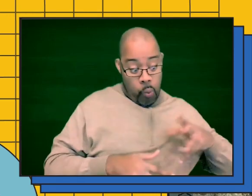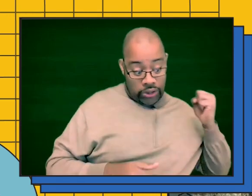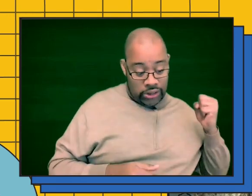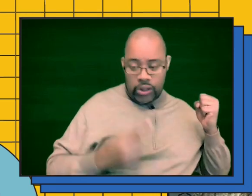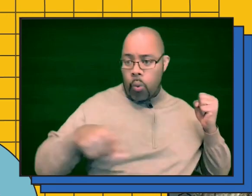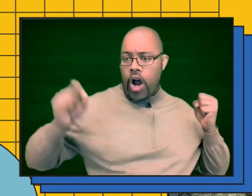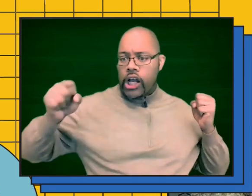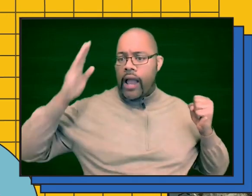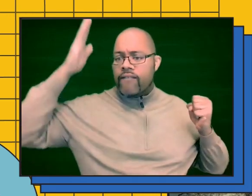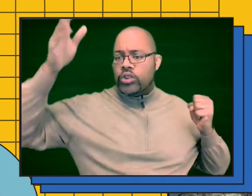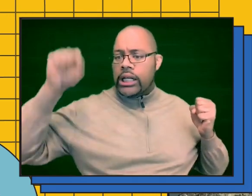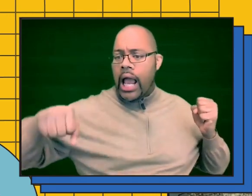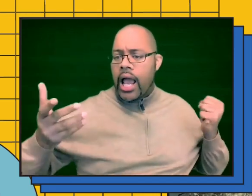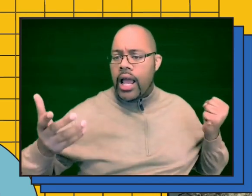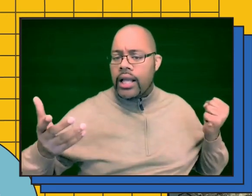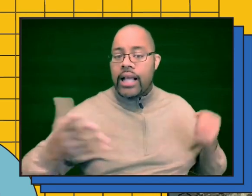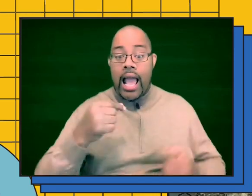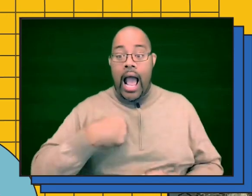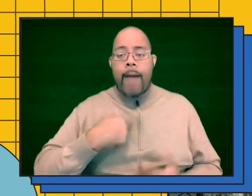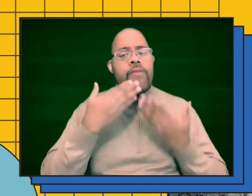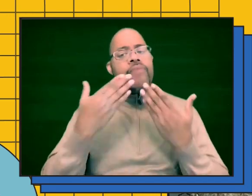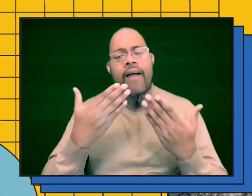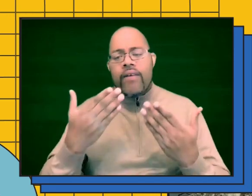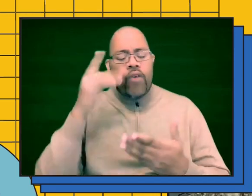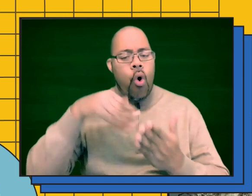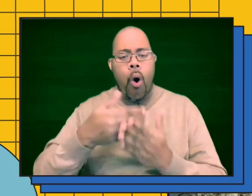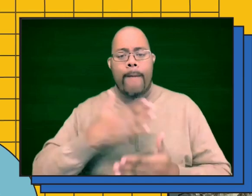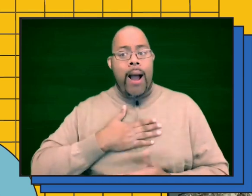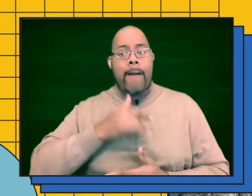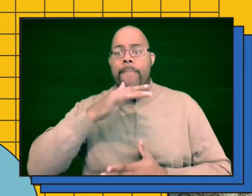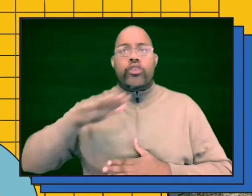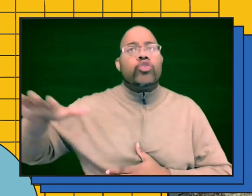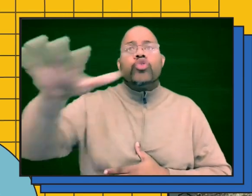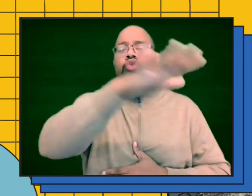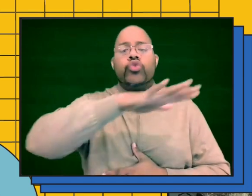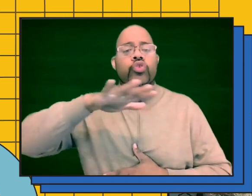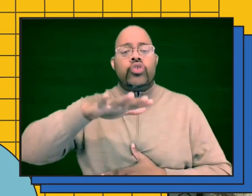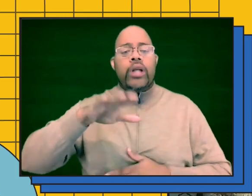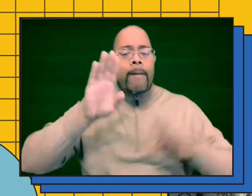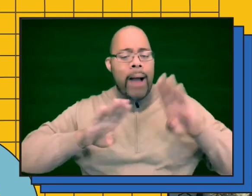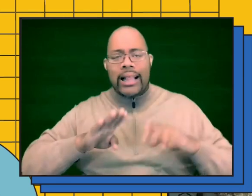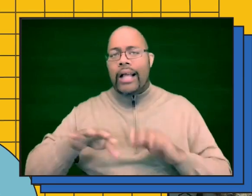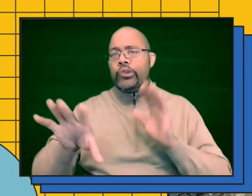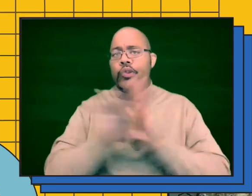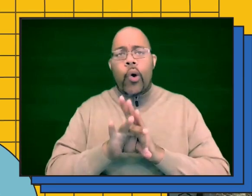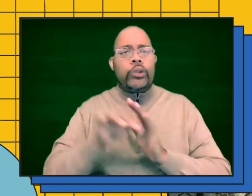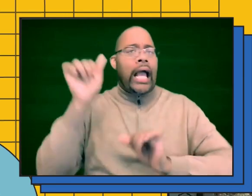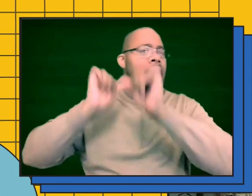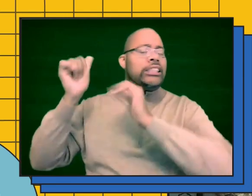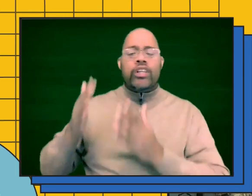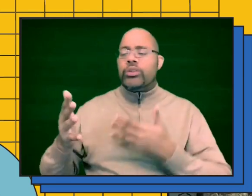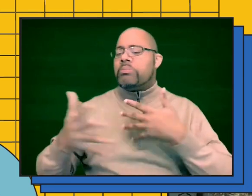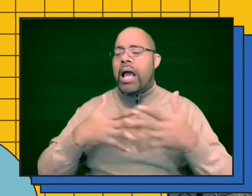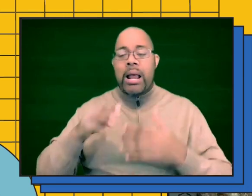been and what could be. And I'm grateful for all of my mothers, biological, chosen,